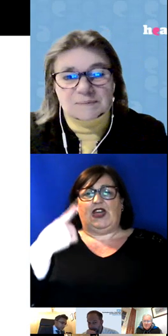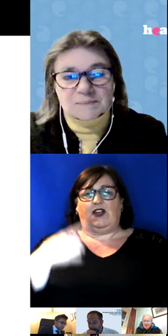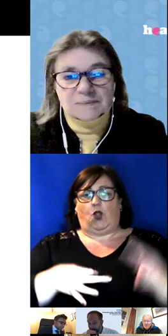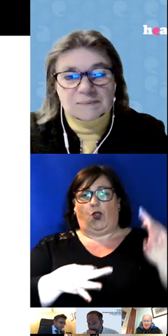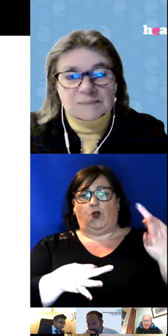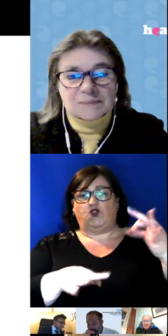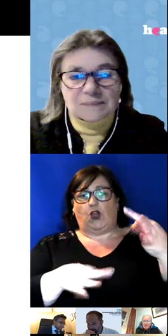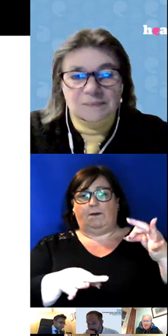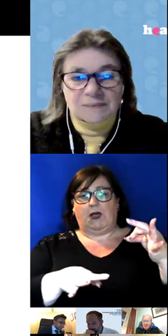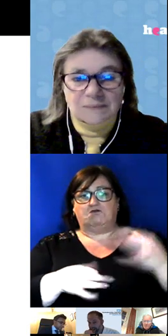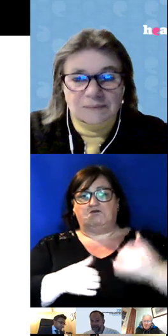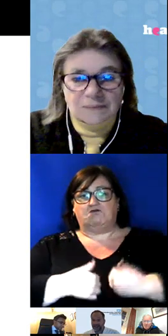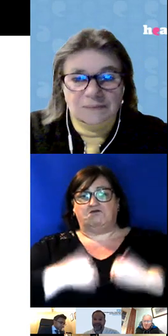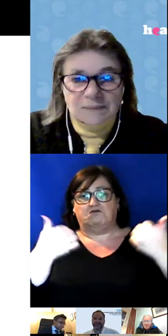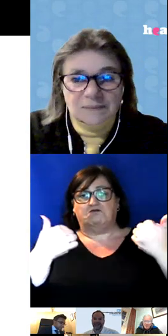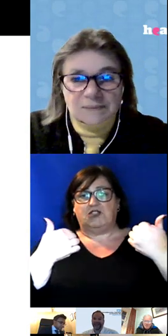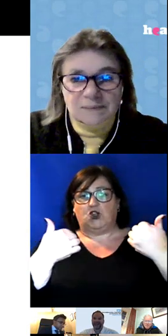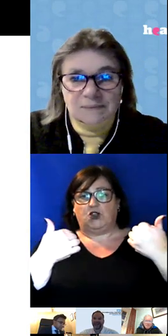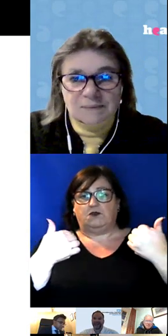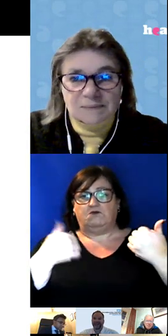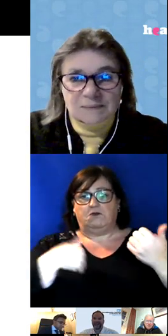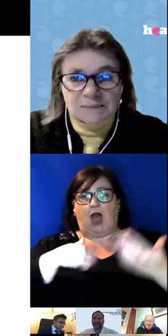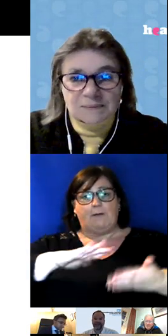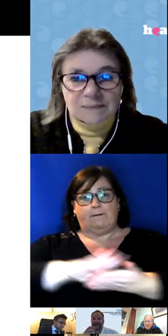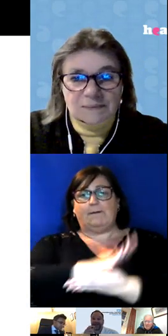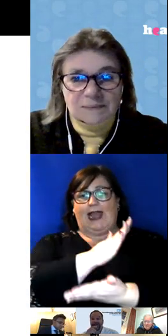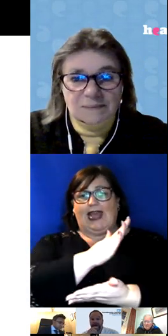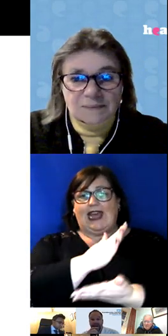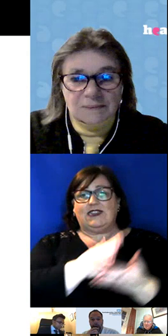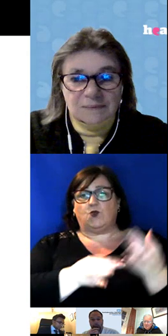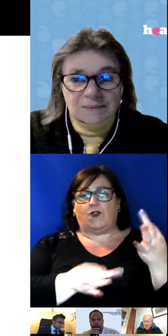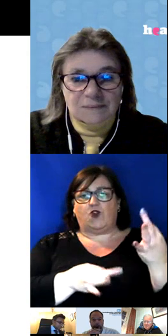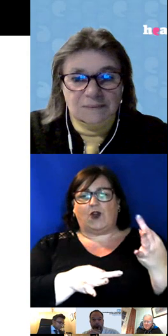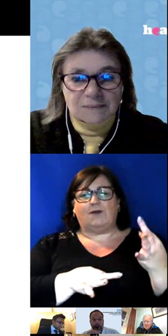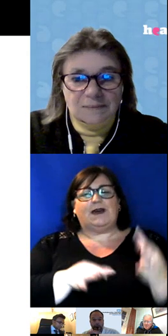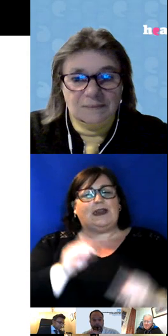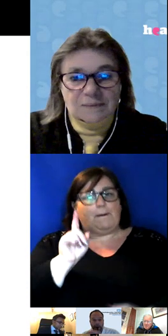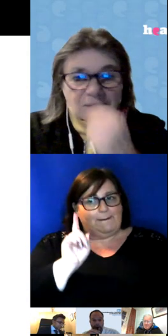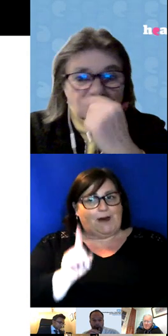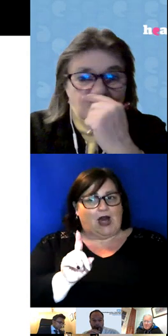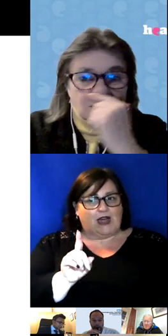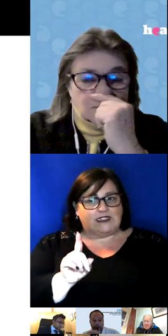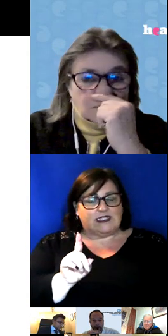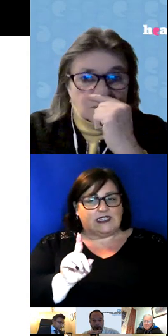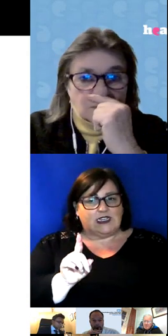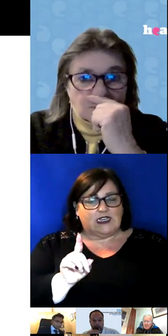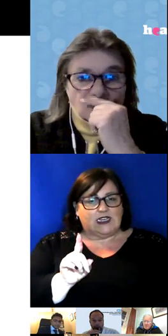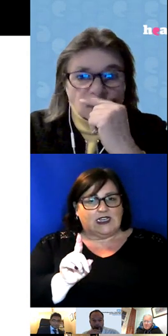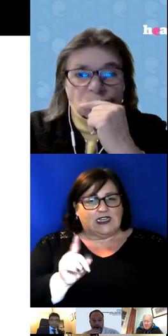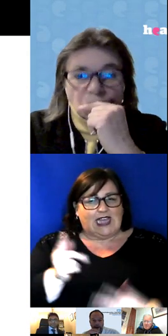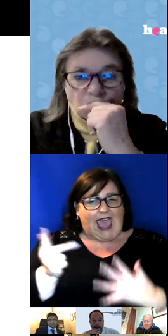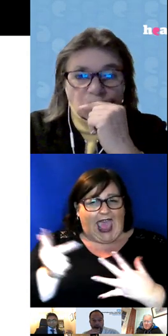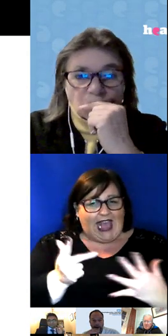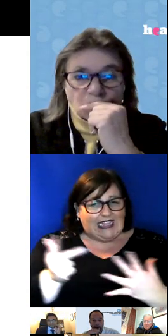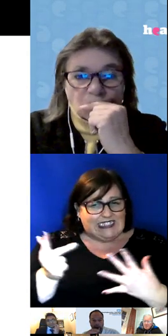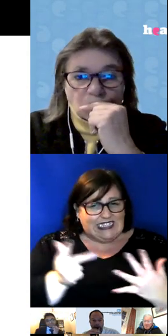quite pleased with the document, but I find it slightly bizarre having 18